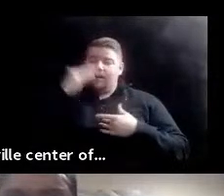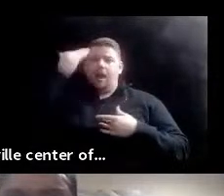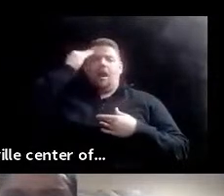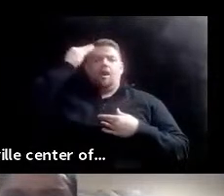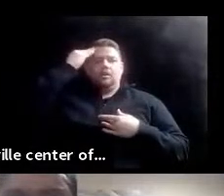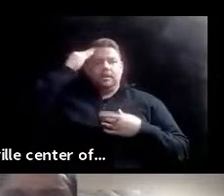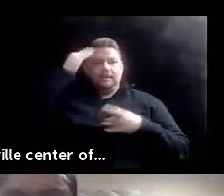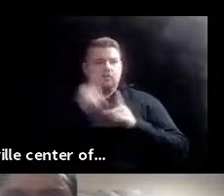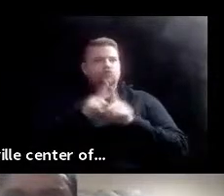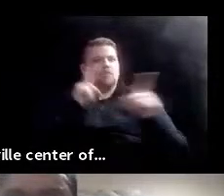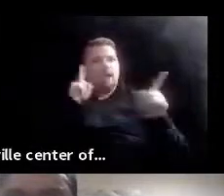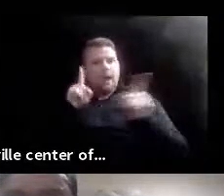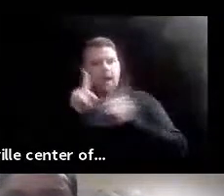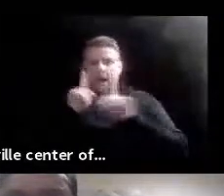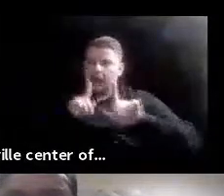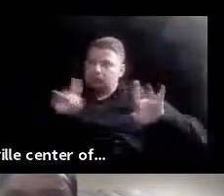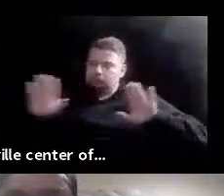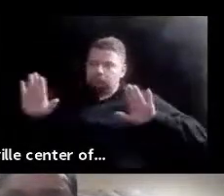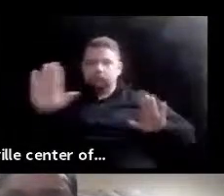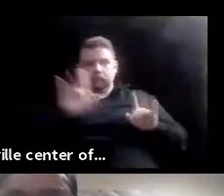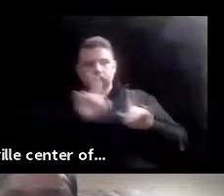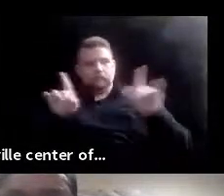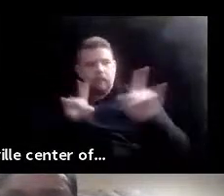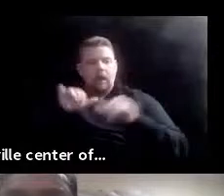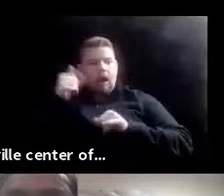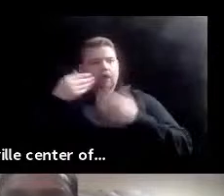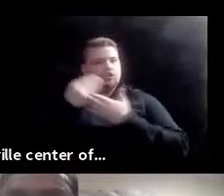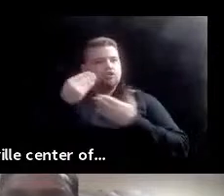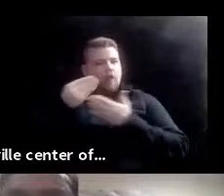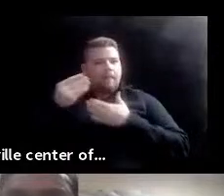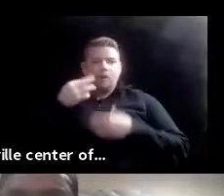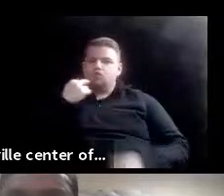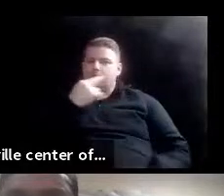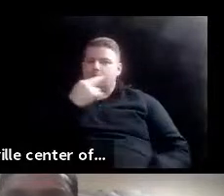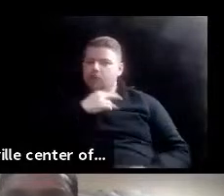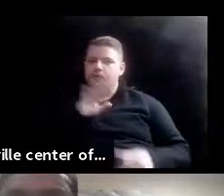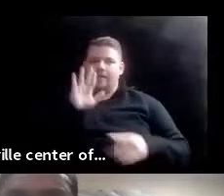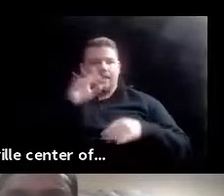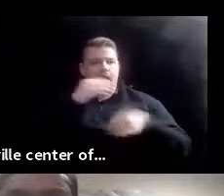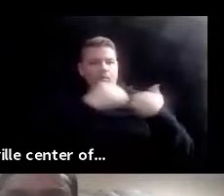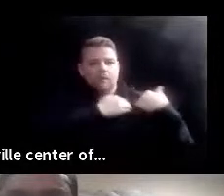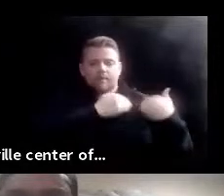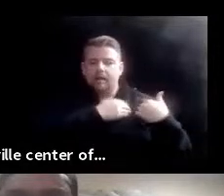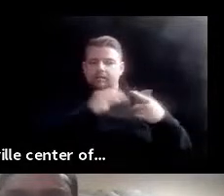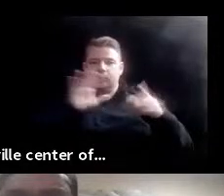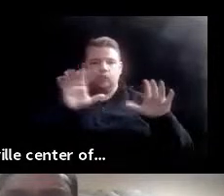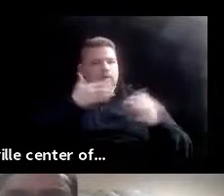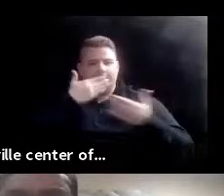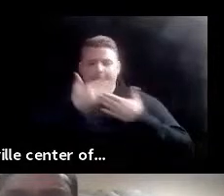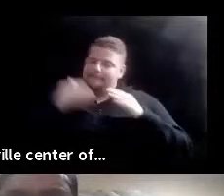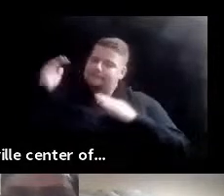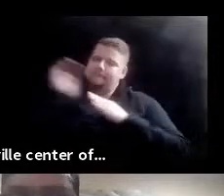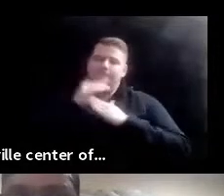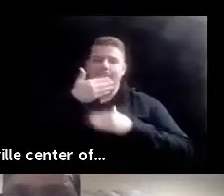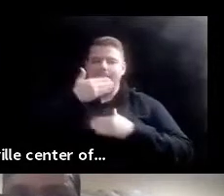about, trying to keep some distance between them and other shoppers. Restaurants are doing their very best